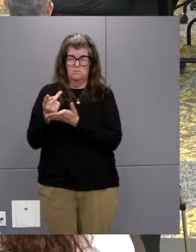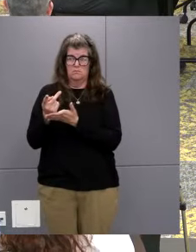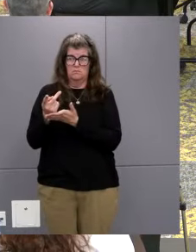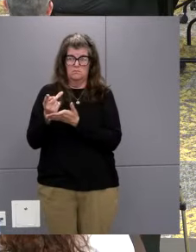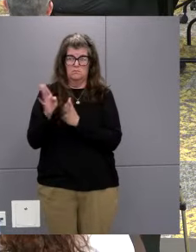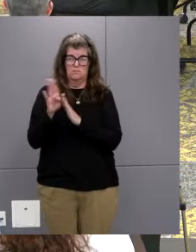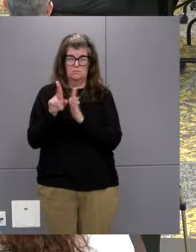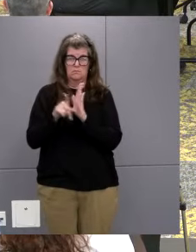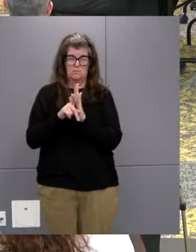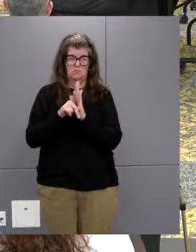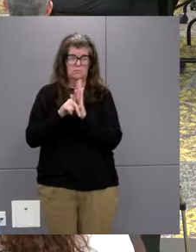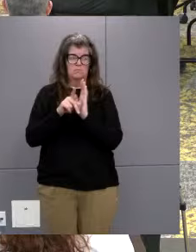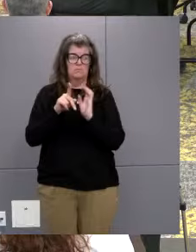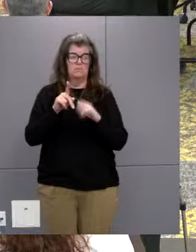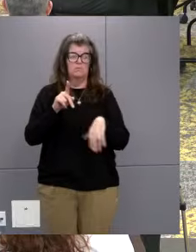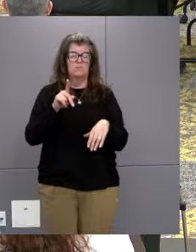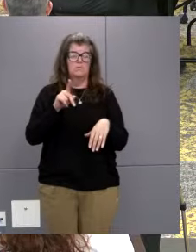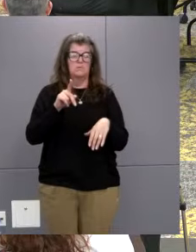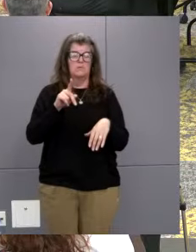Board Policy 1620